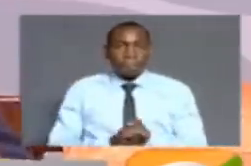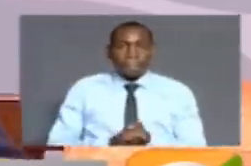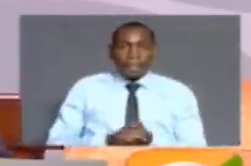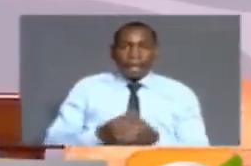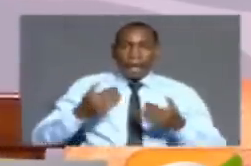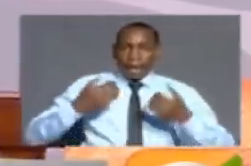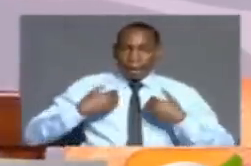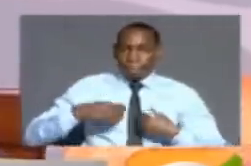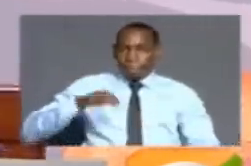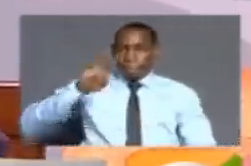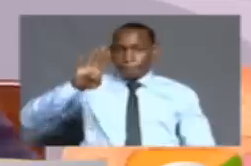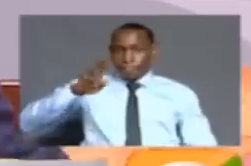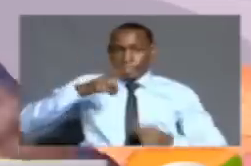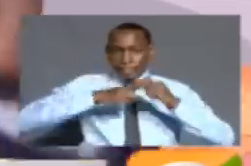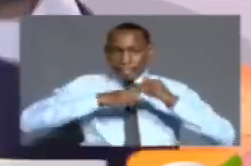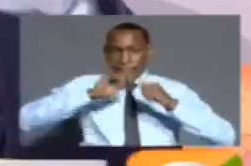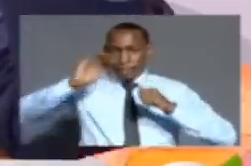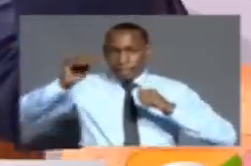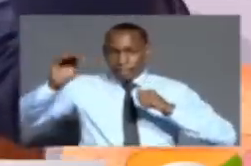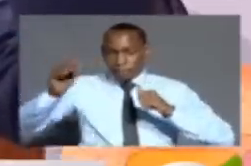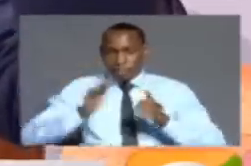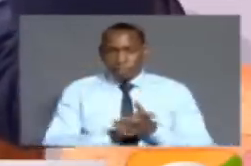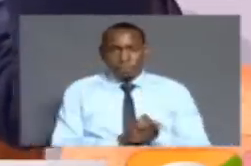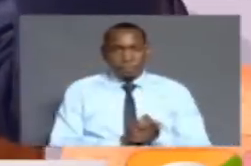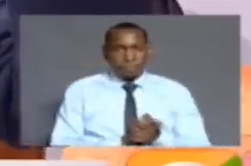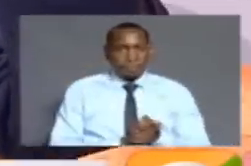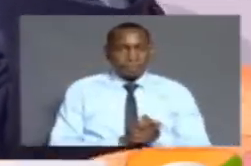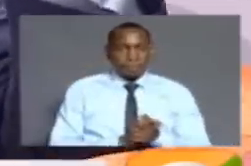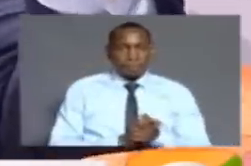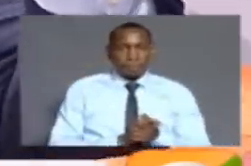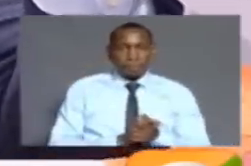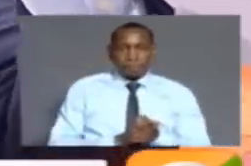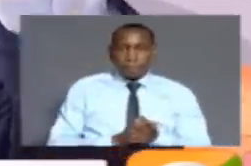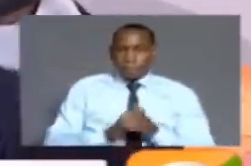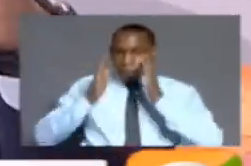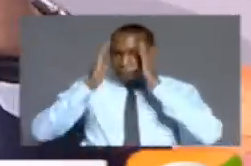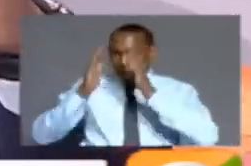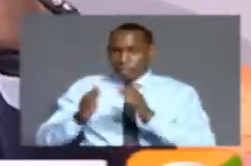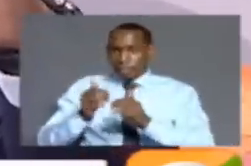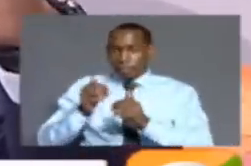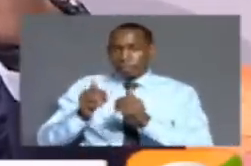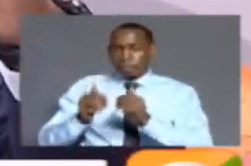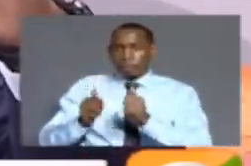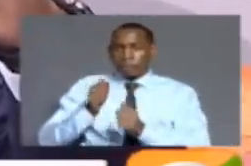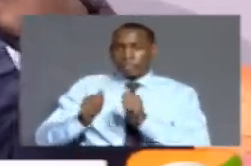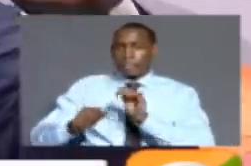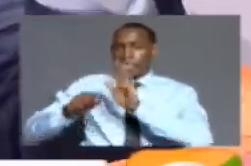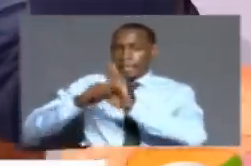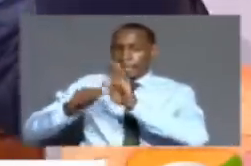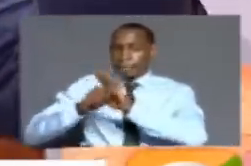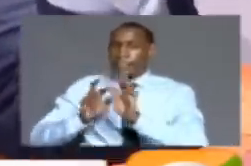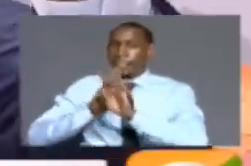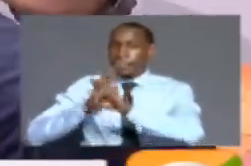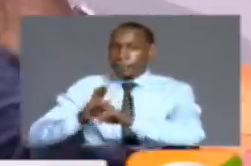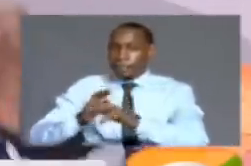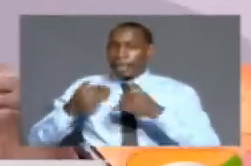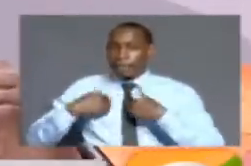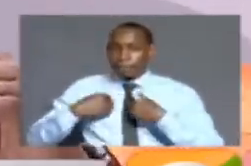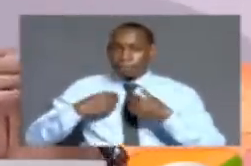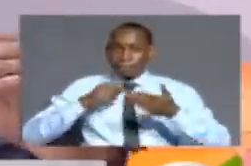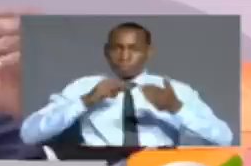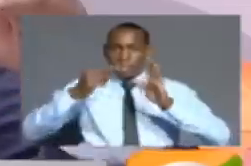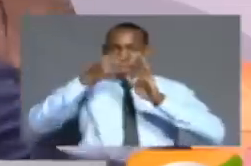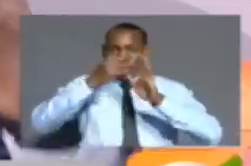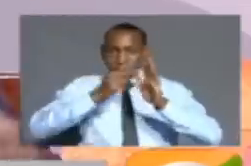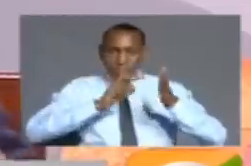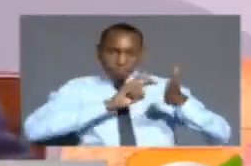have 47 counties. Yeah. We've looked at the ones which have been given a disclaimer and advice. Yeah. You know, we are going through down that list.